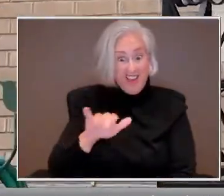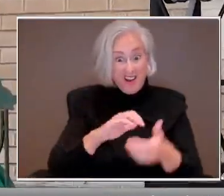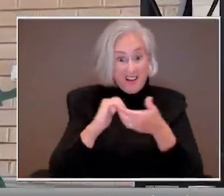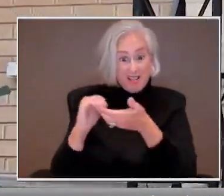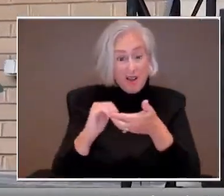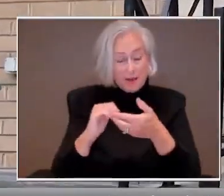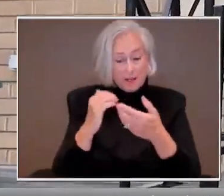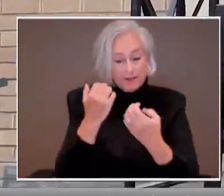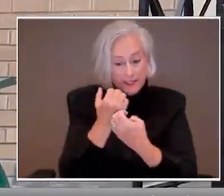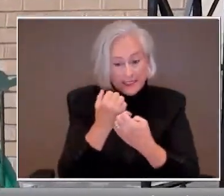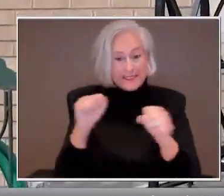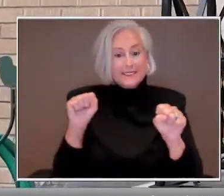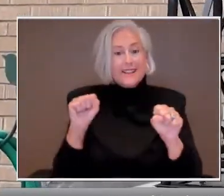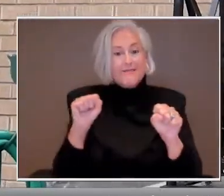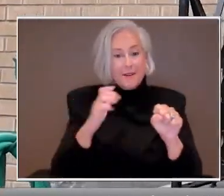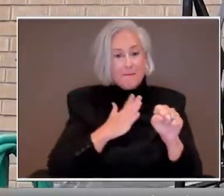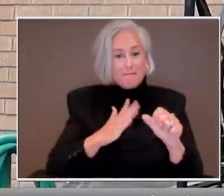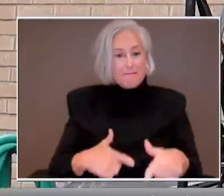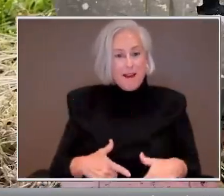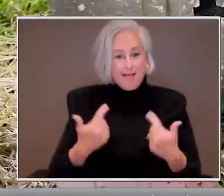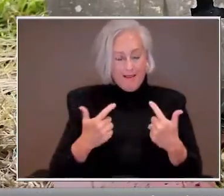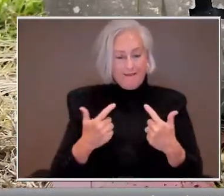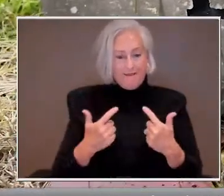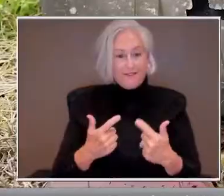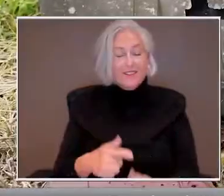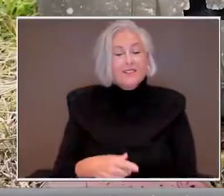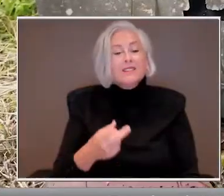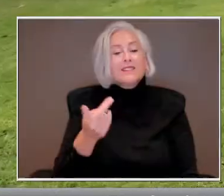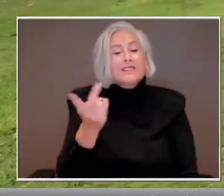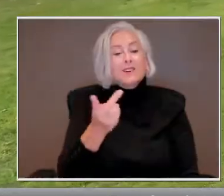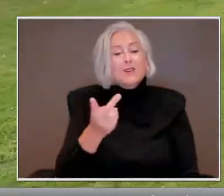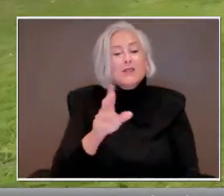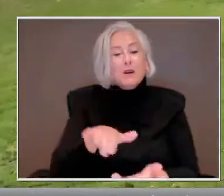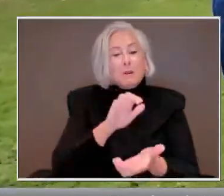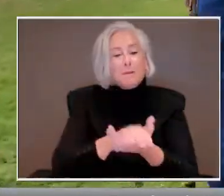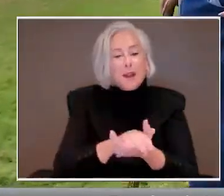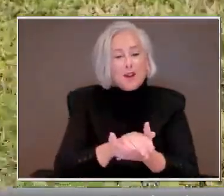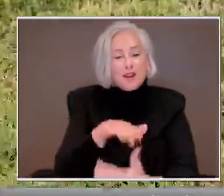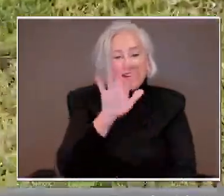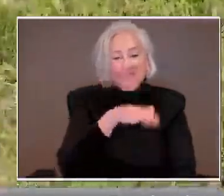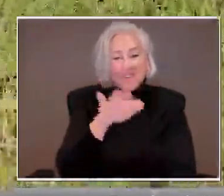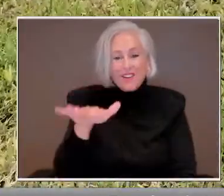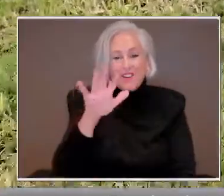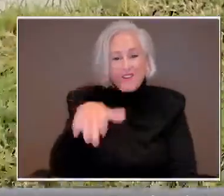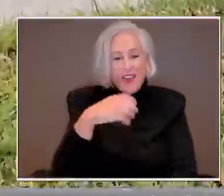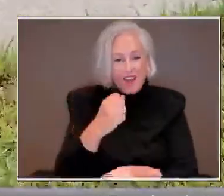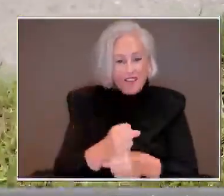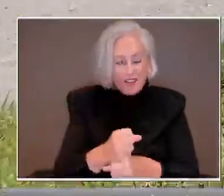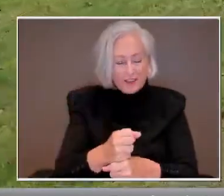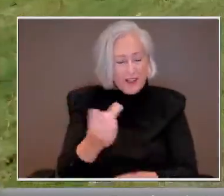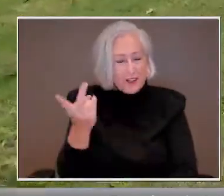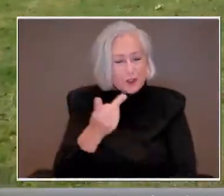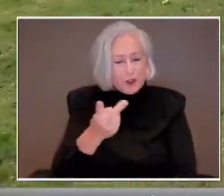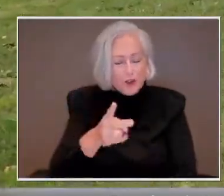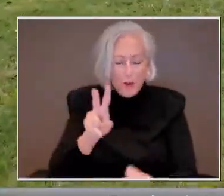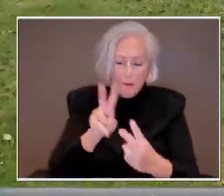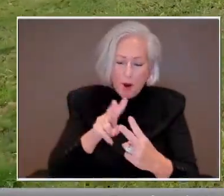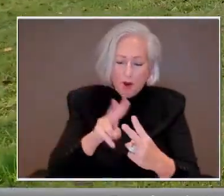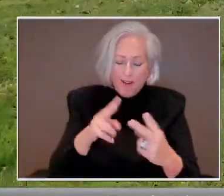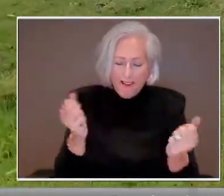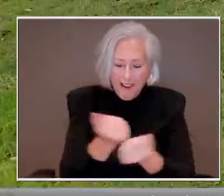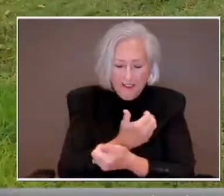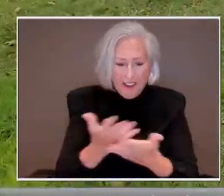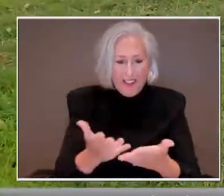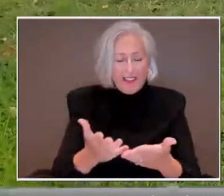outside. Married for 55 years, Vern and Margaret Becker are partners in everything. They're best friends who often finish